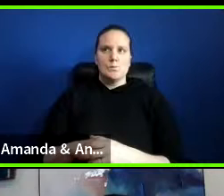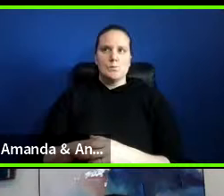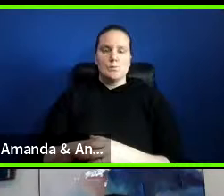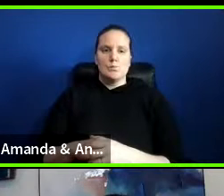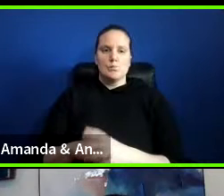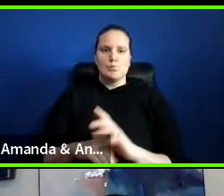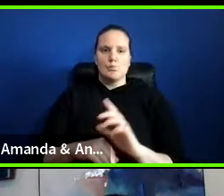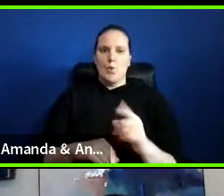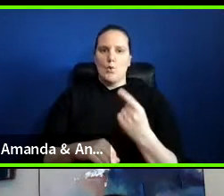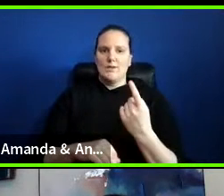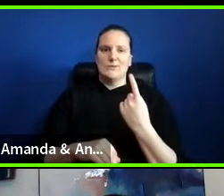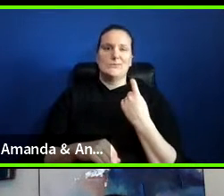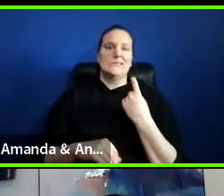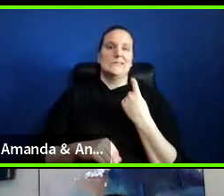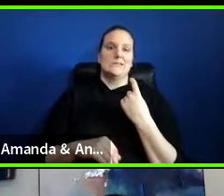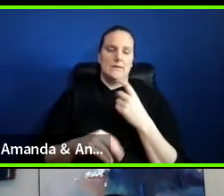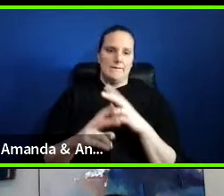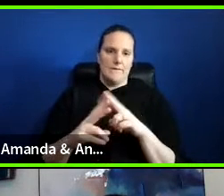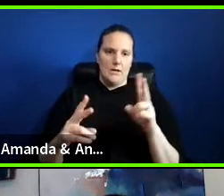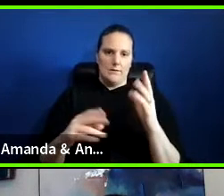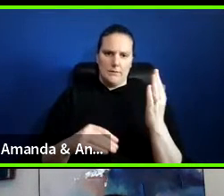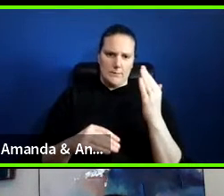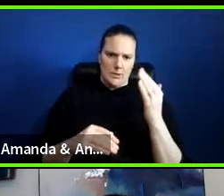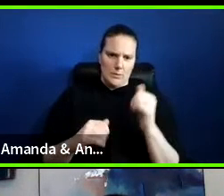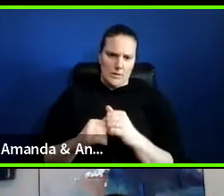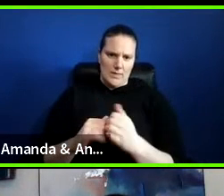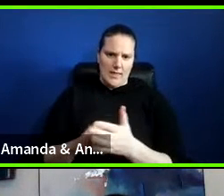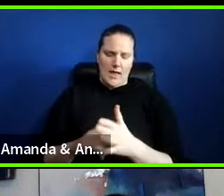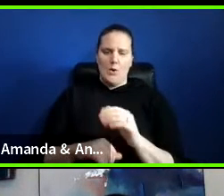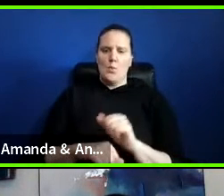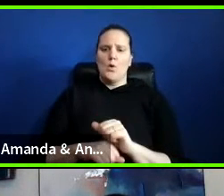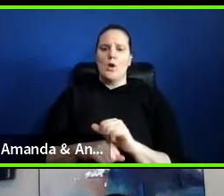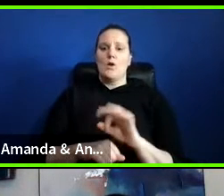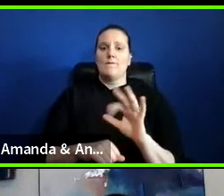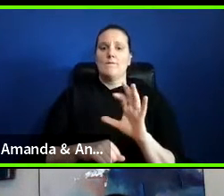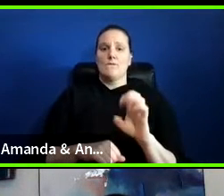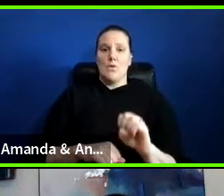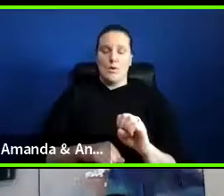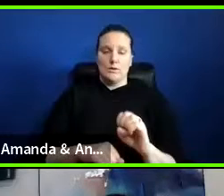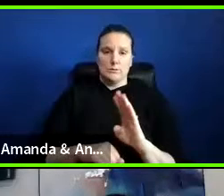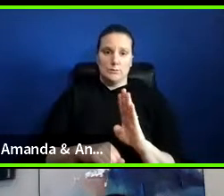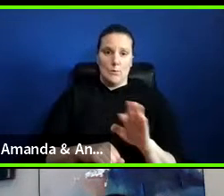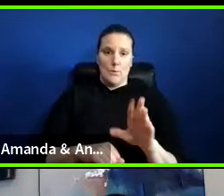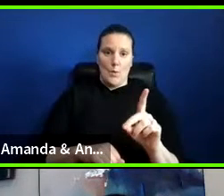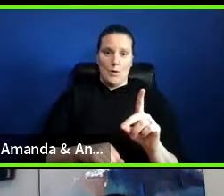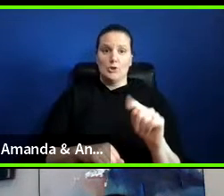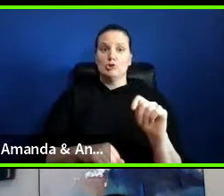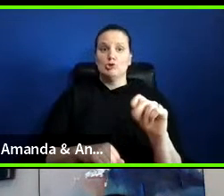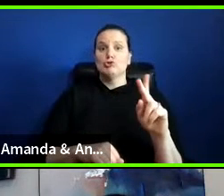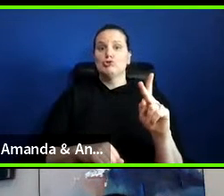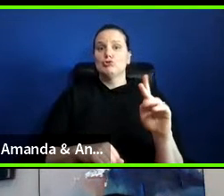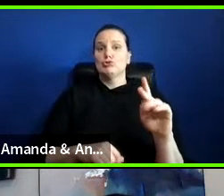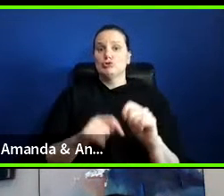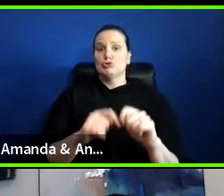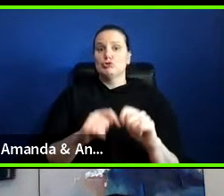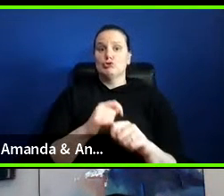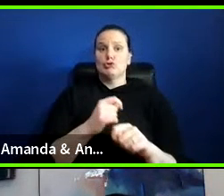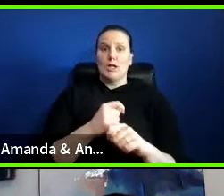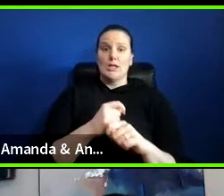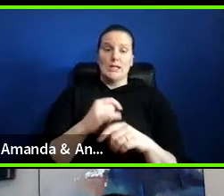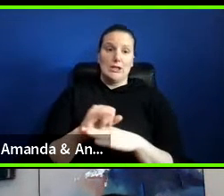I'm only recently gotten very familiar with the workforce boards. The trucking industry has been short of